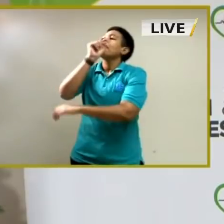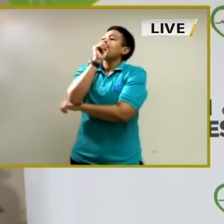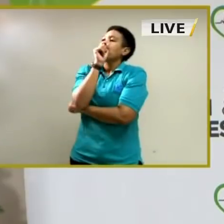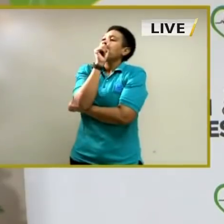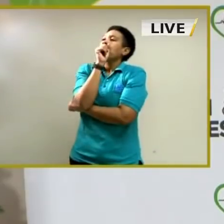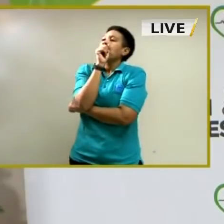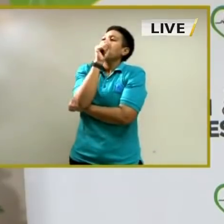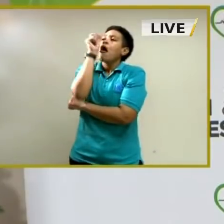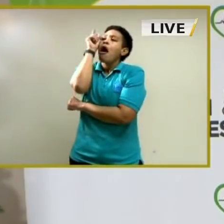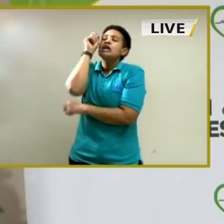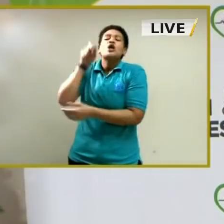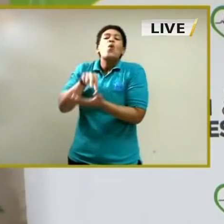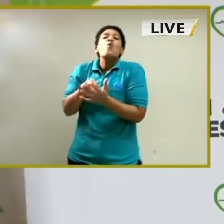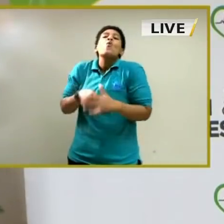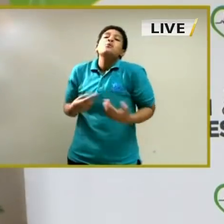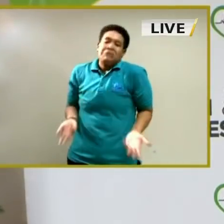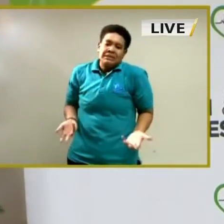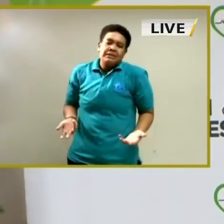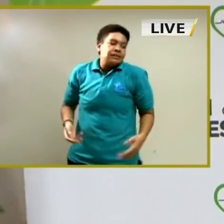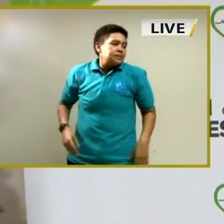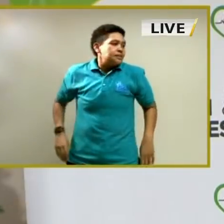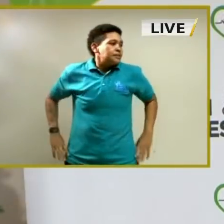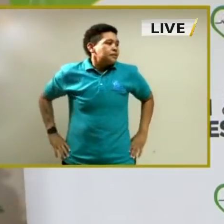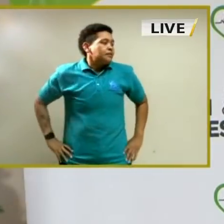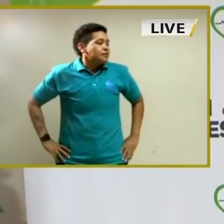conclusions from this. Thank you. Dr. Webster Carr.